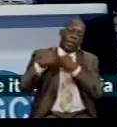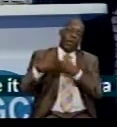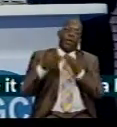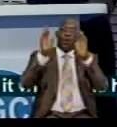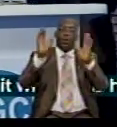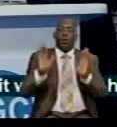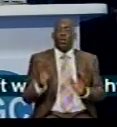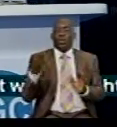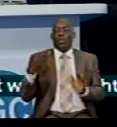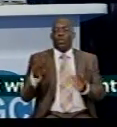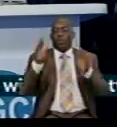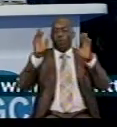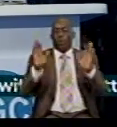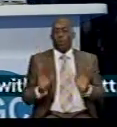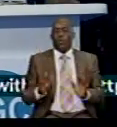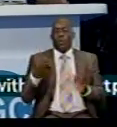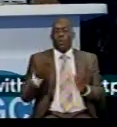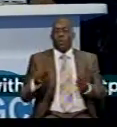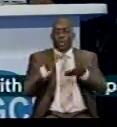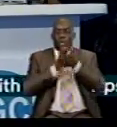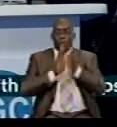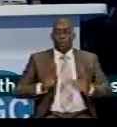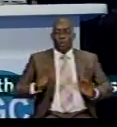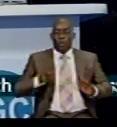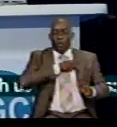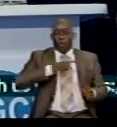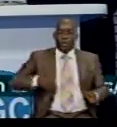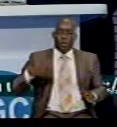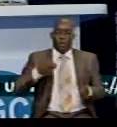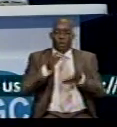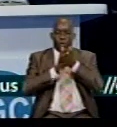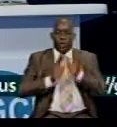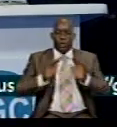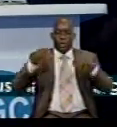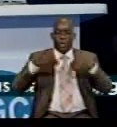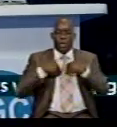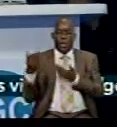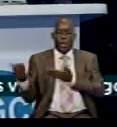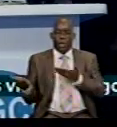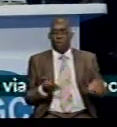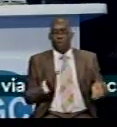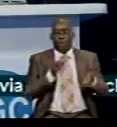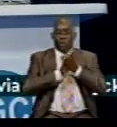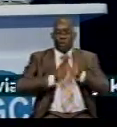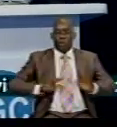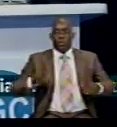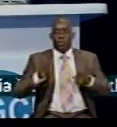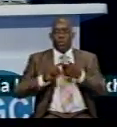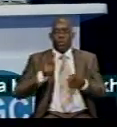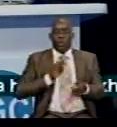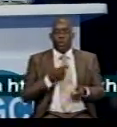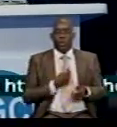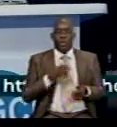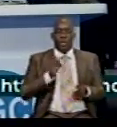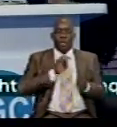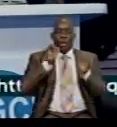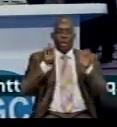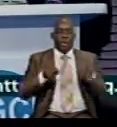des merveilles. The Prince of Peace has brought peace. Le prince de I can hear something there. Je peux entendre quelque chose par là.